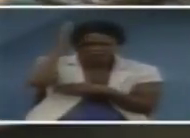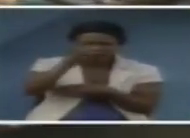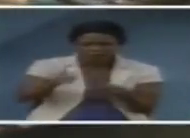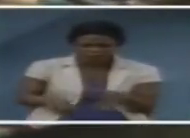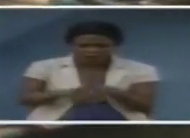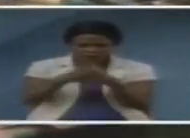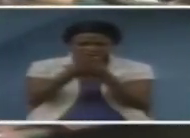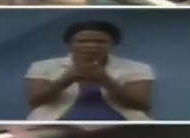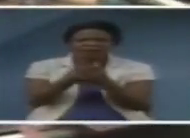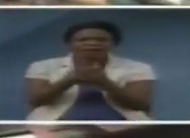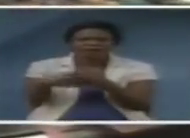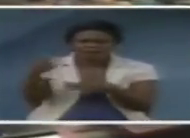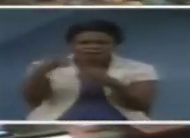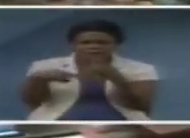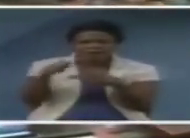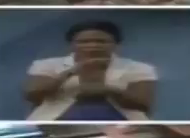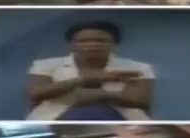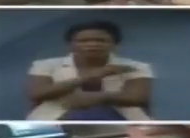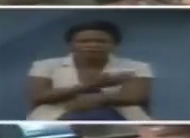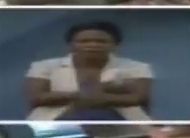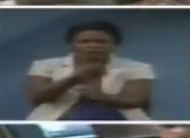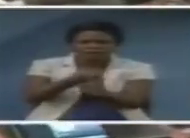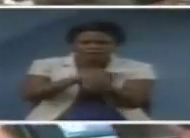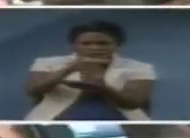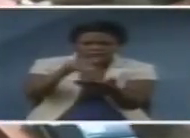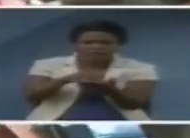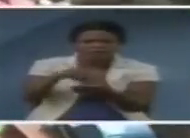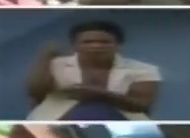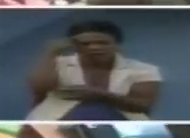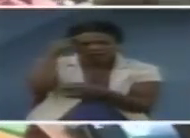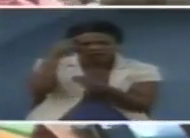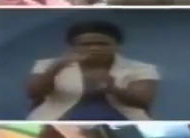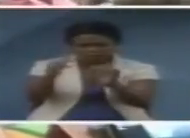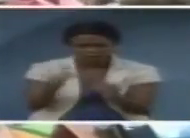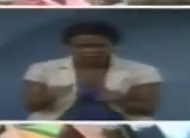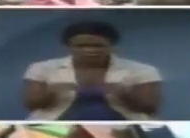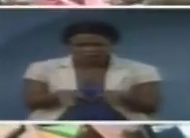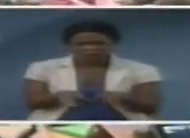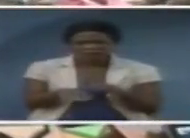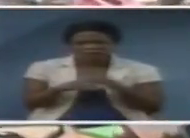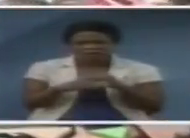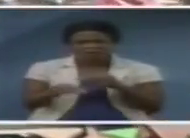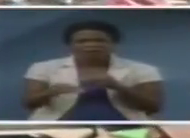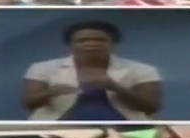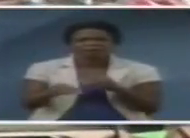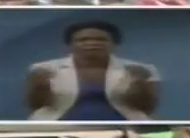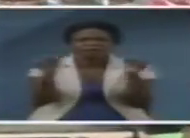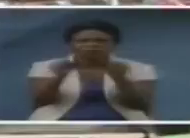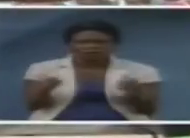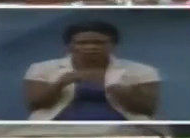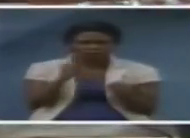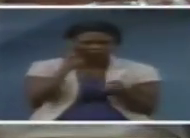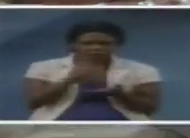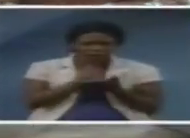evaluation, government will commence the devolution of powers from central government to lower level